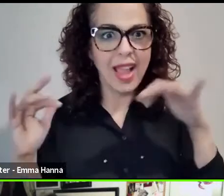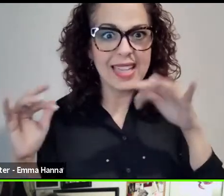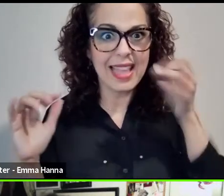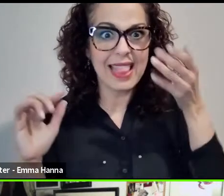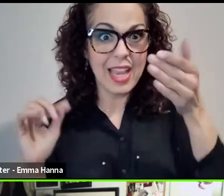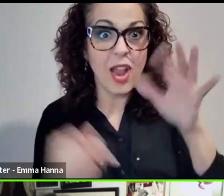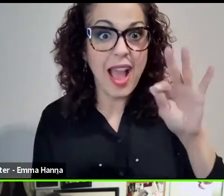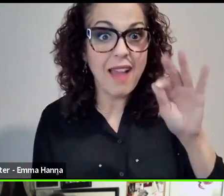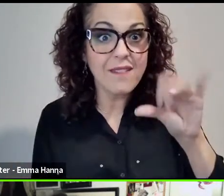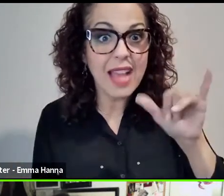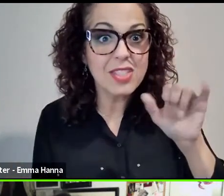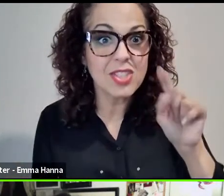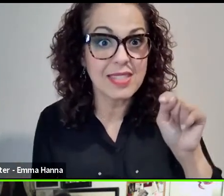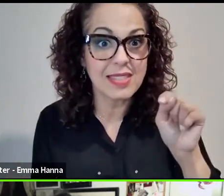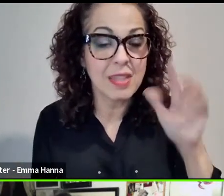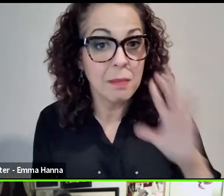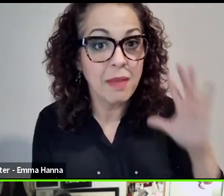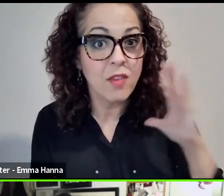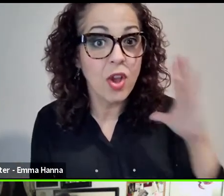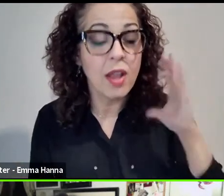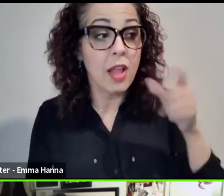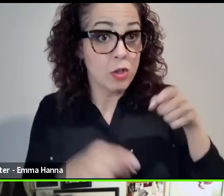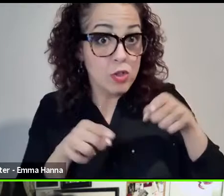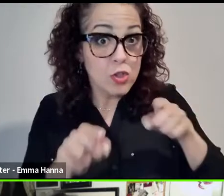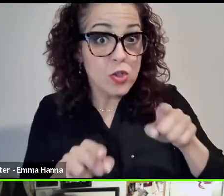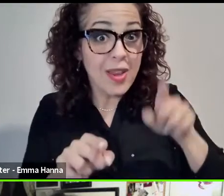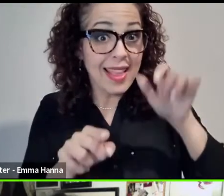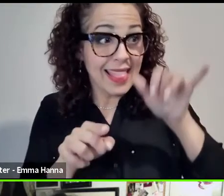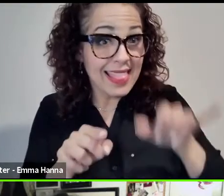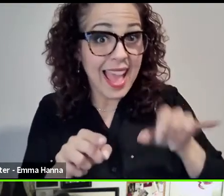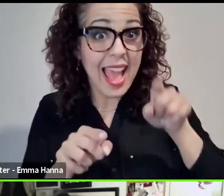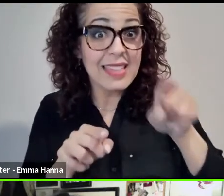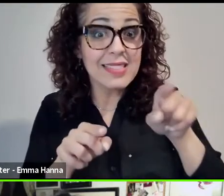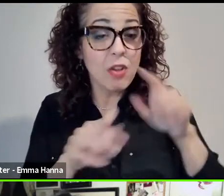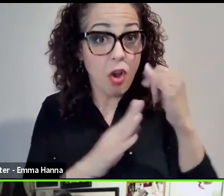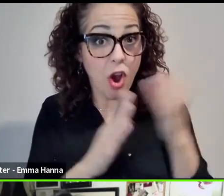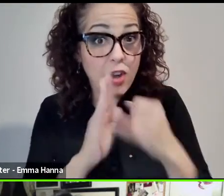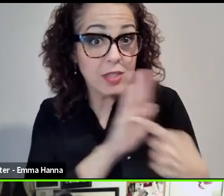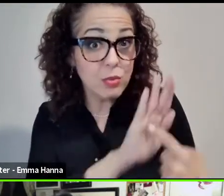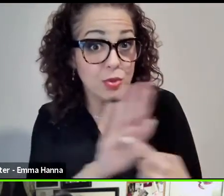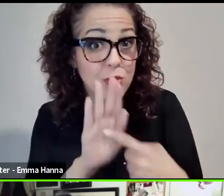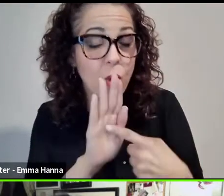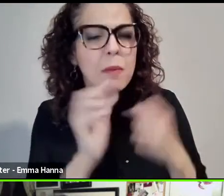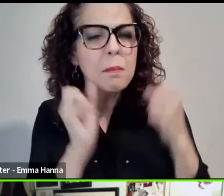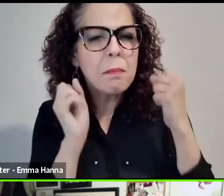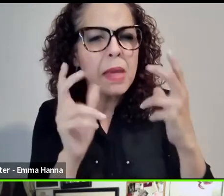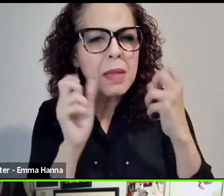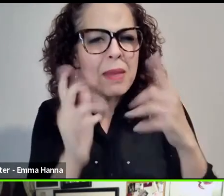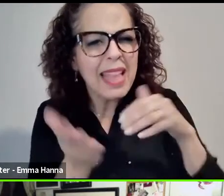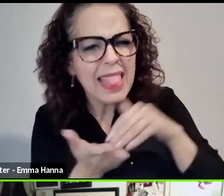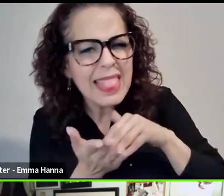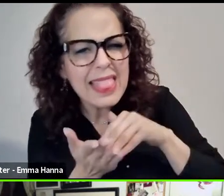in the course of this art being shown, it had raised thousands of boots that were sent to the front. And